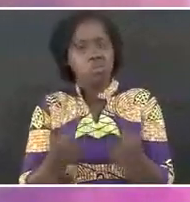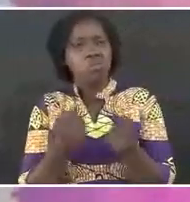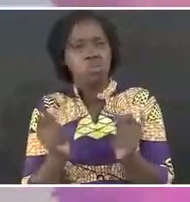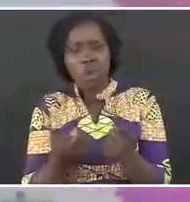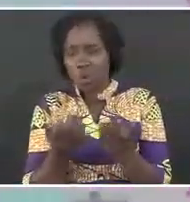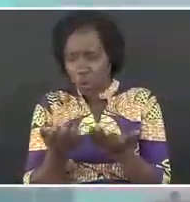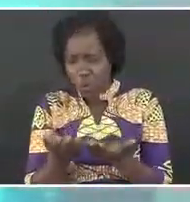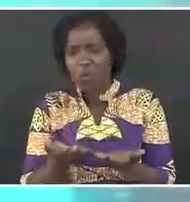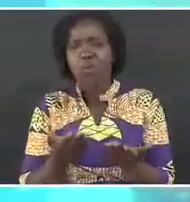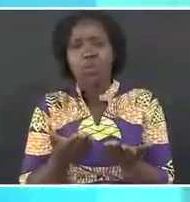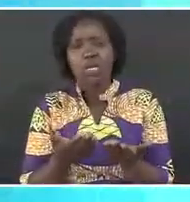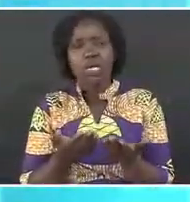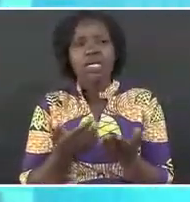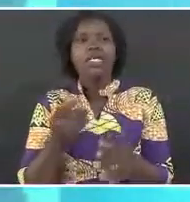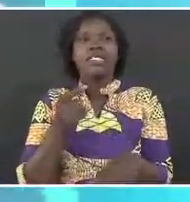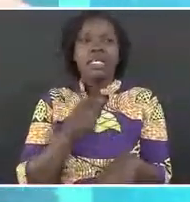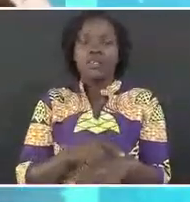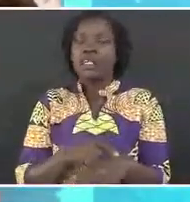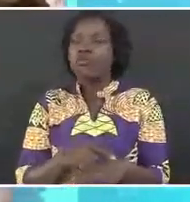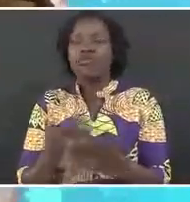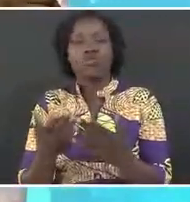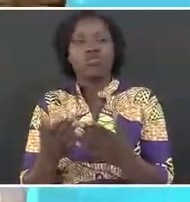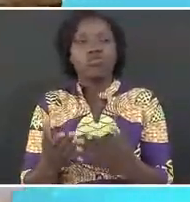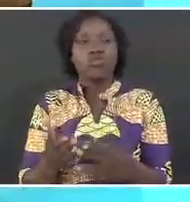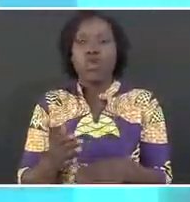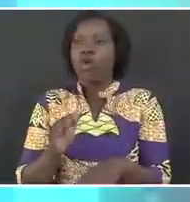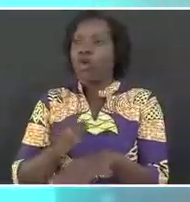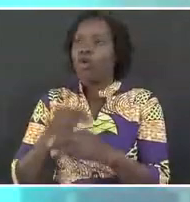preached. And it was time to make an altar call.